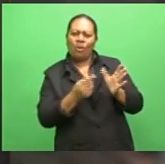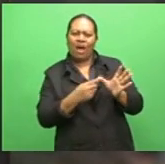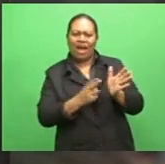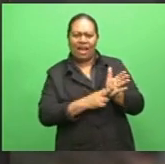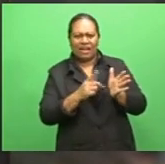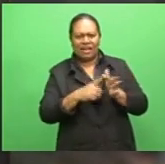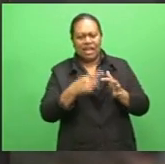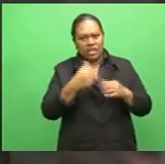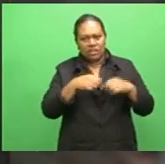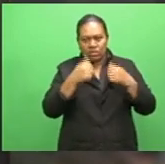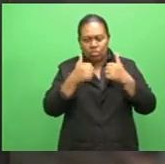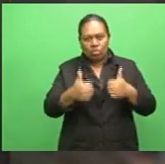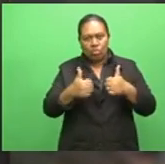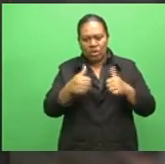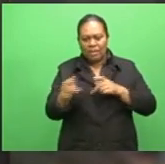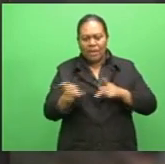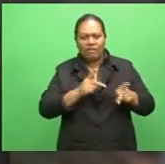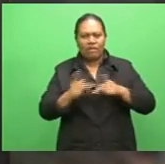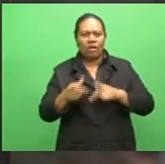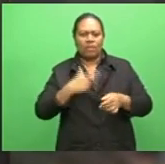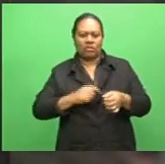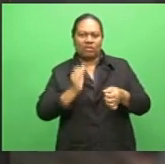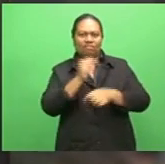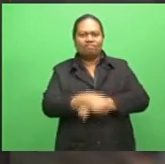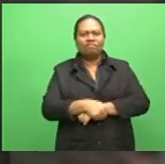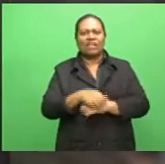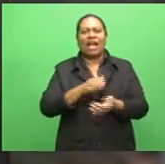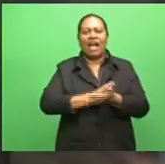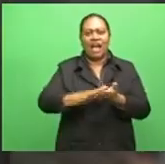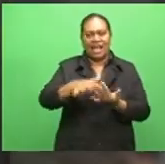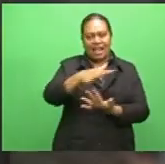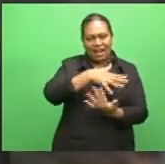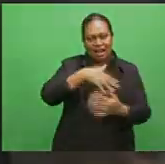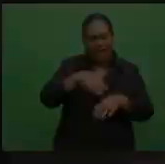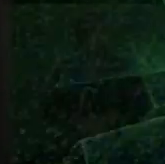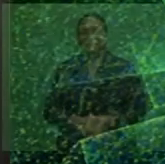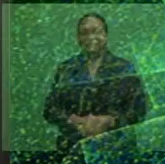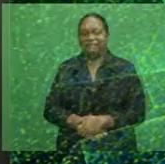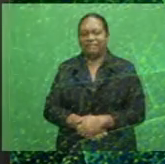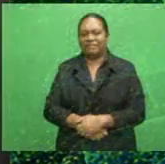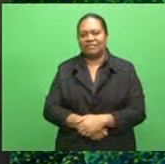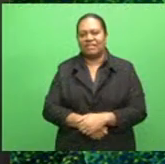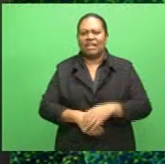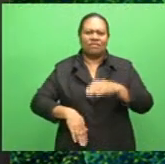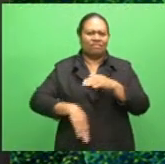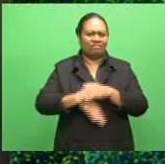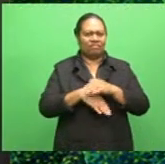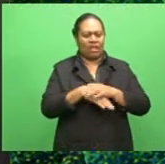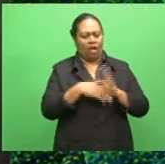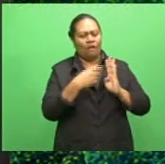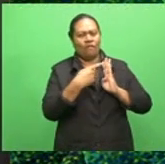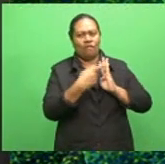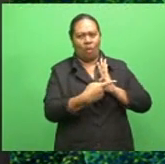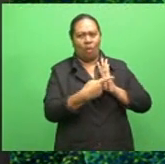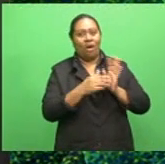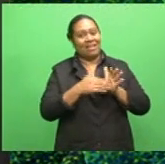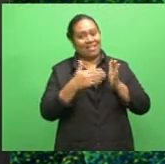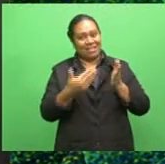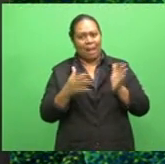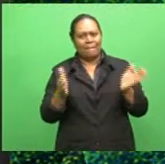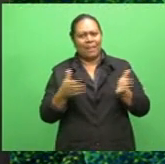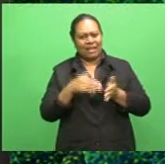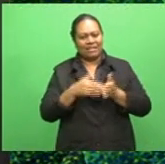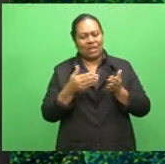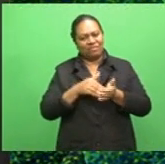performance as they defeated the Highlanders 32-21 in Super Rugby Aotearoa. 4 players have been given the green light to play again after